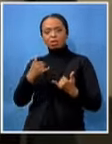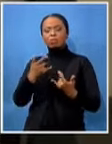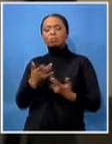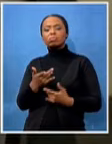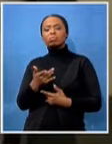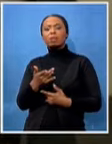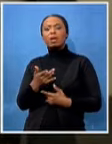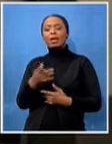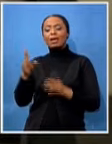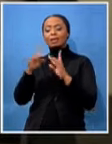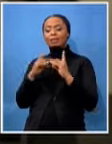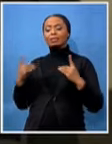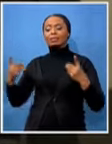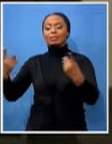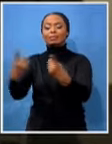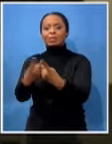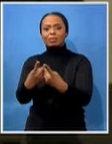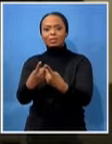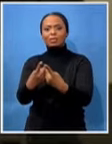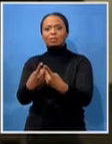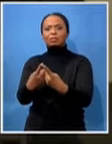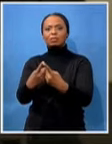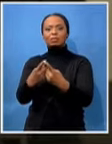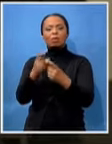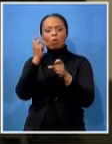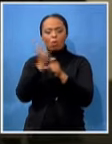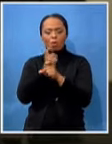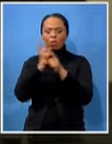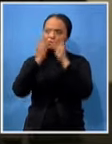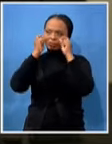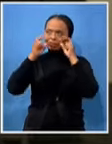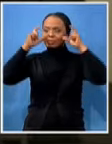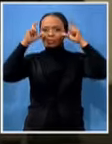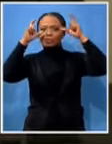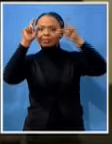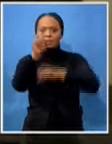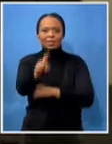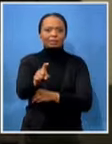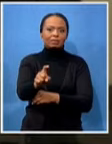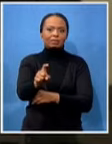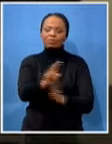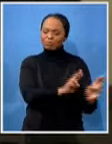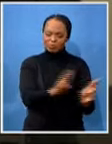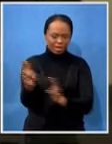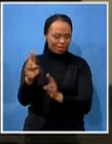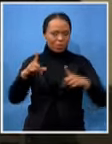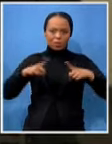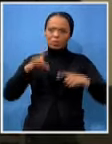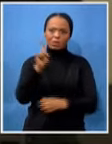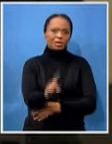of the surge. We're watching and looking at the trends, and certainly I think in the